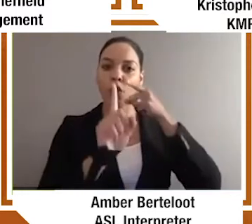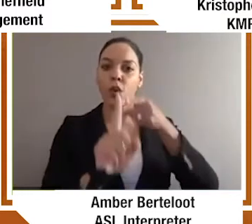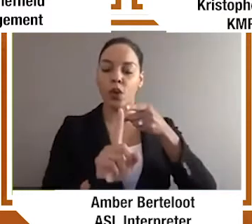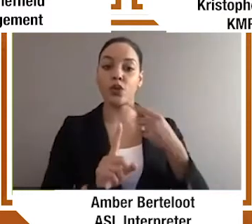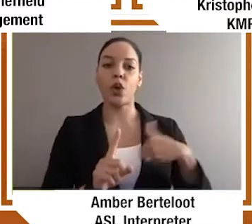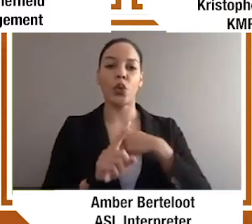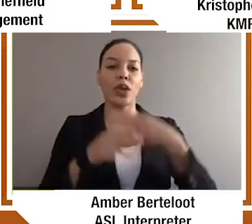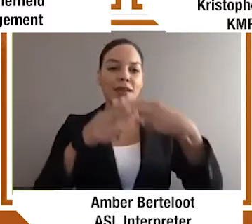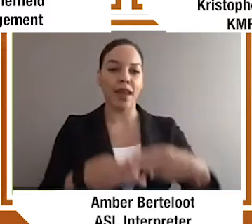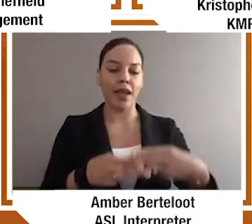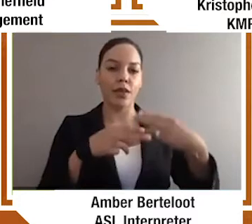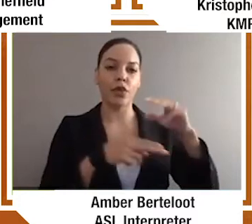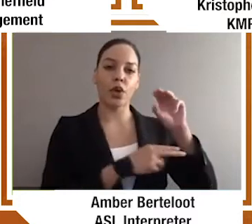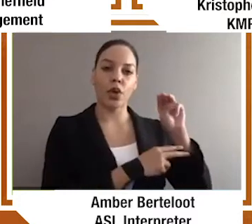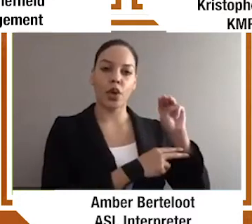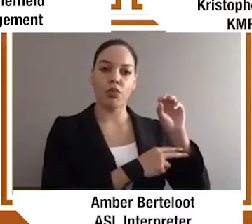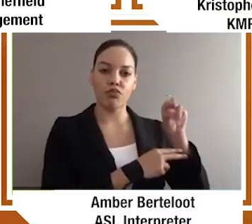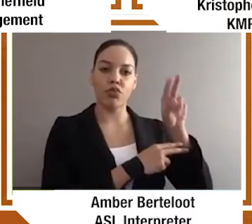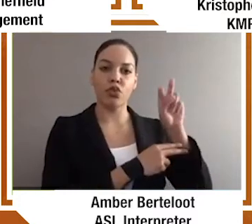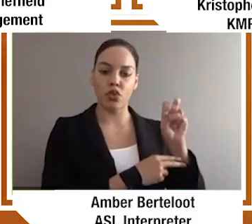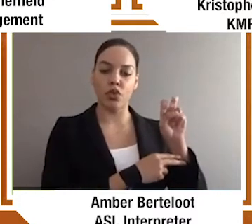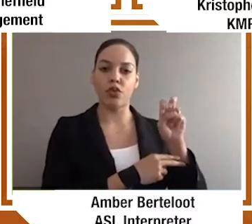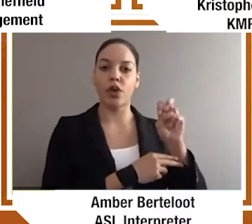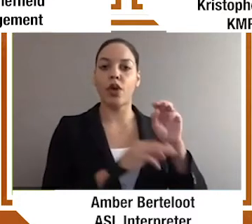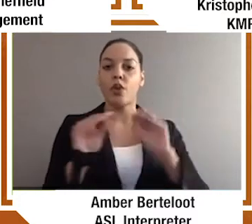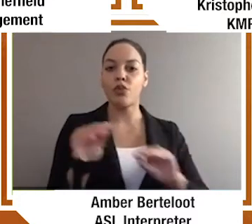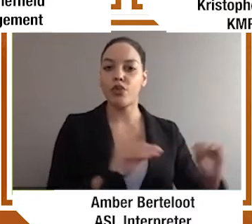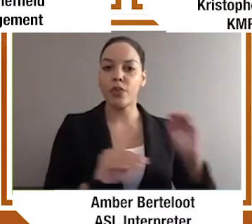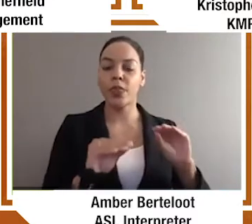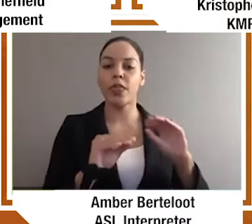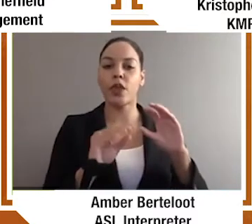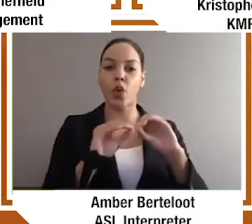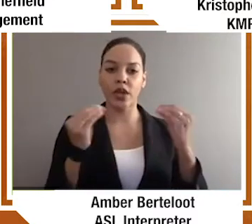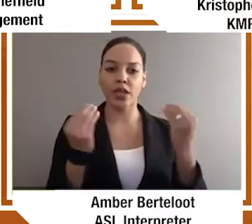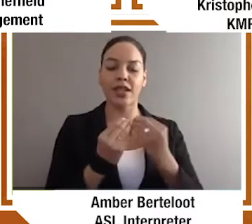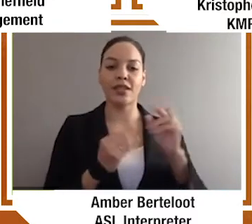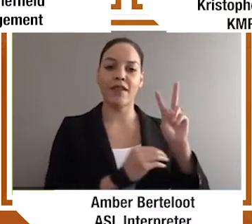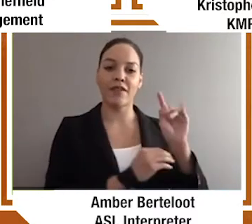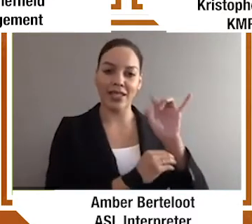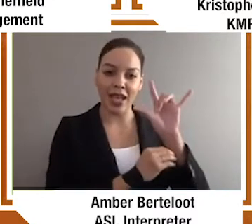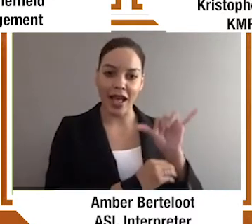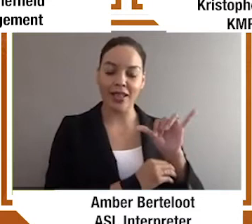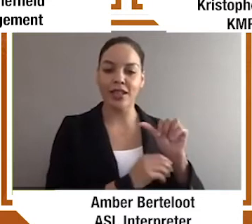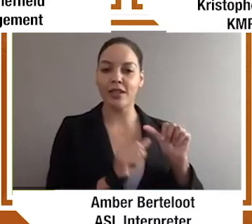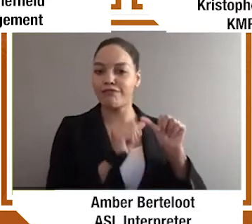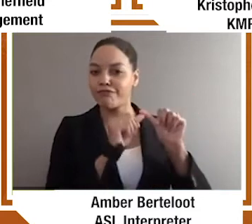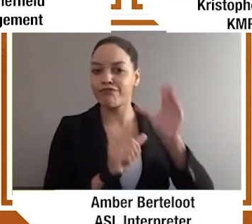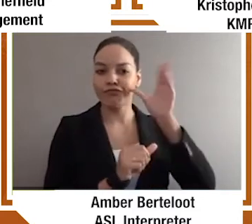Managing Organizational Vitality and Endurance. Because that's what we've been doing,